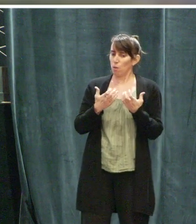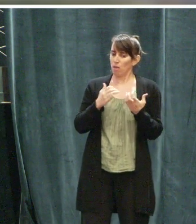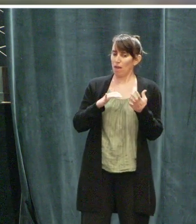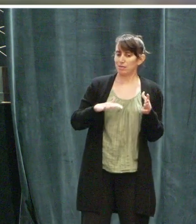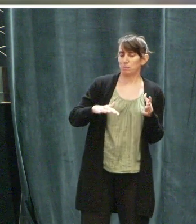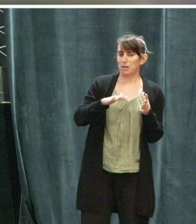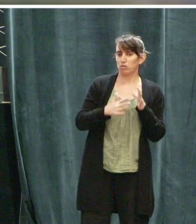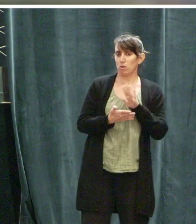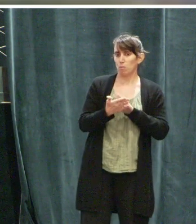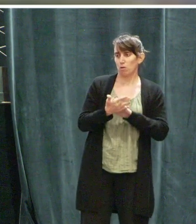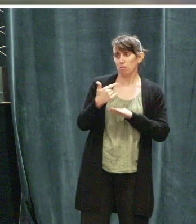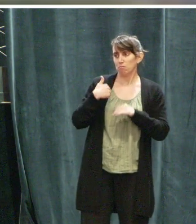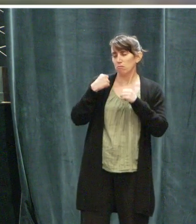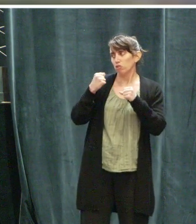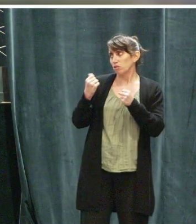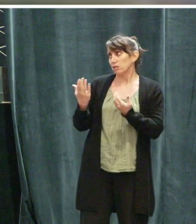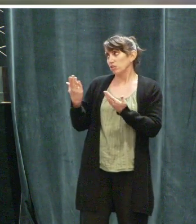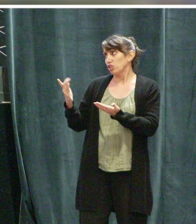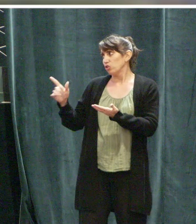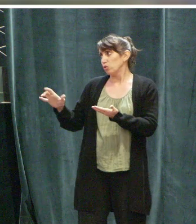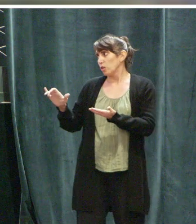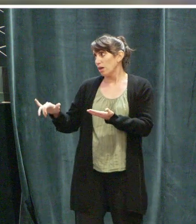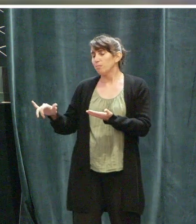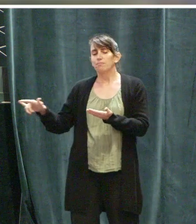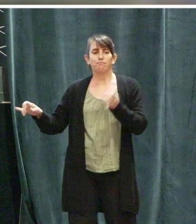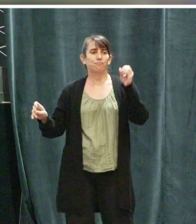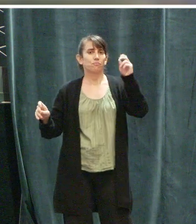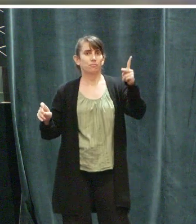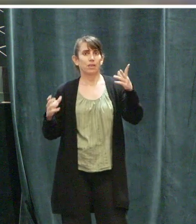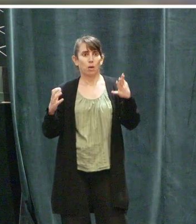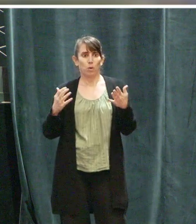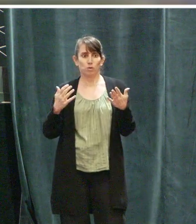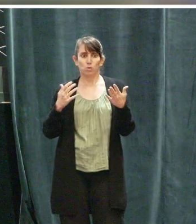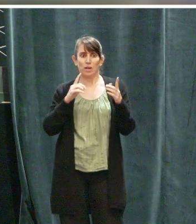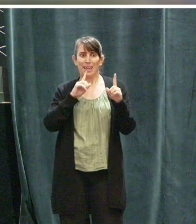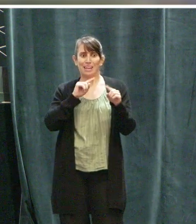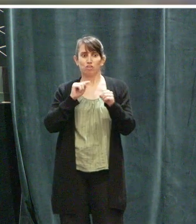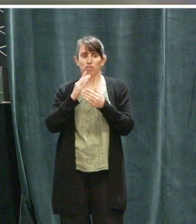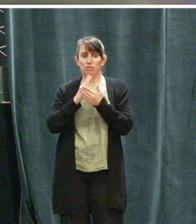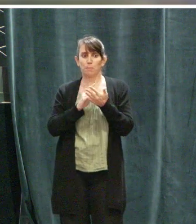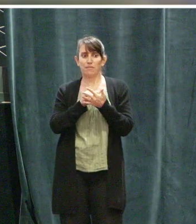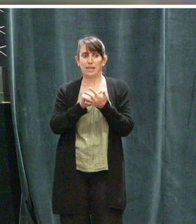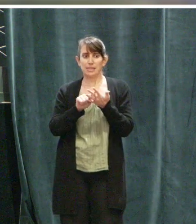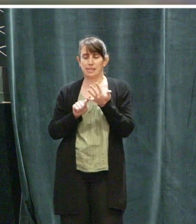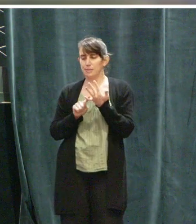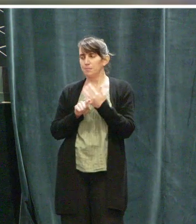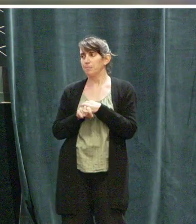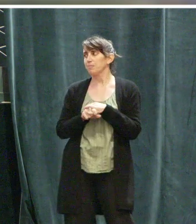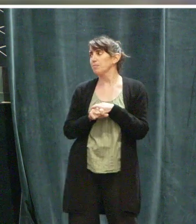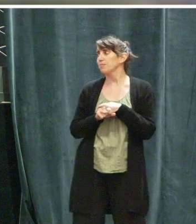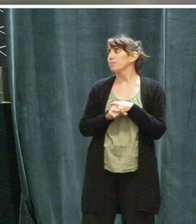operate, I would strongly suggest we do that. Okay, let's try to get to the answer on some of these, okay?